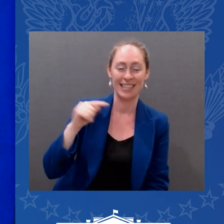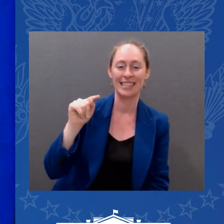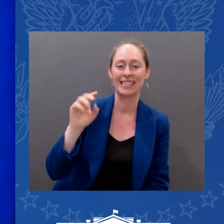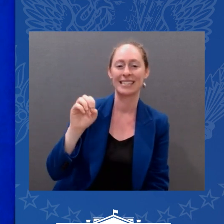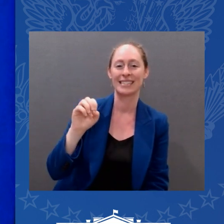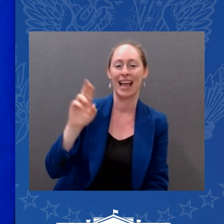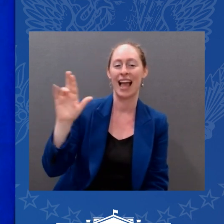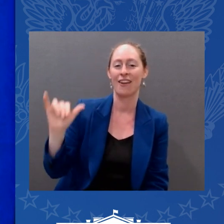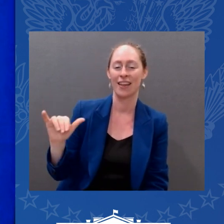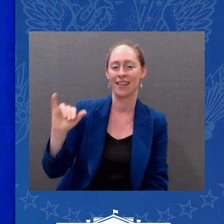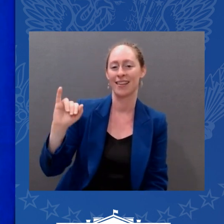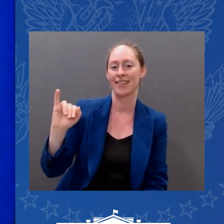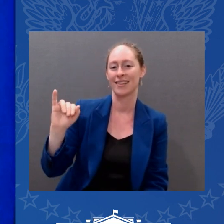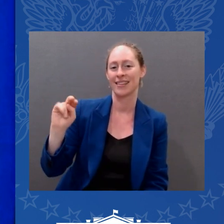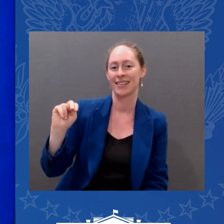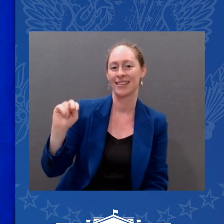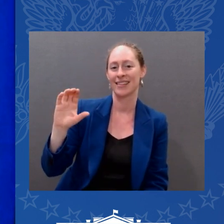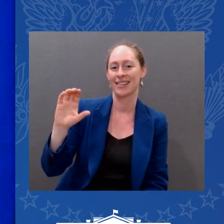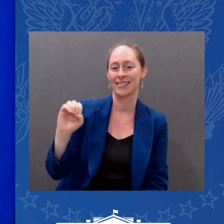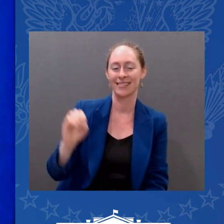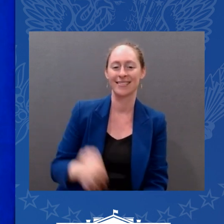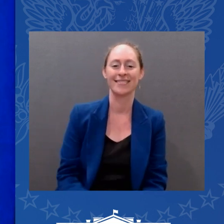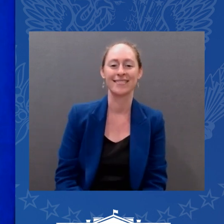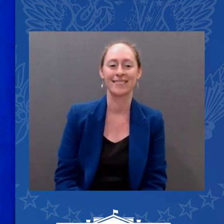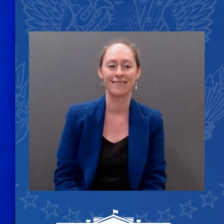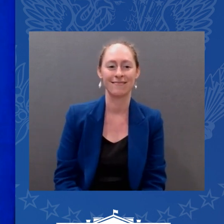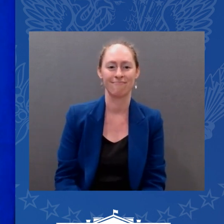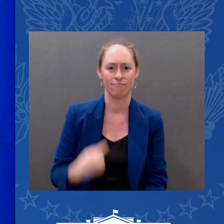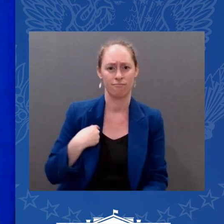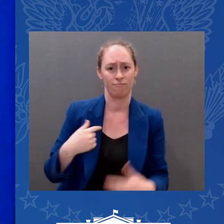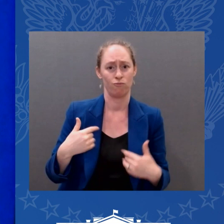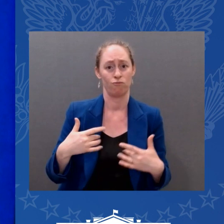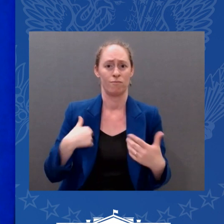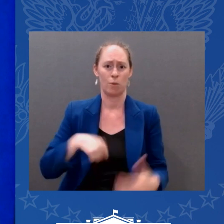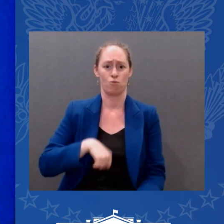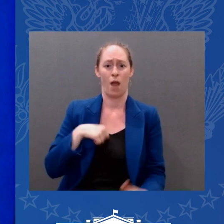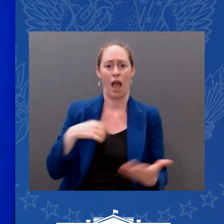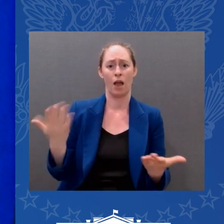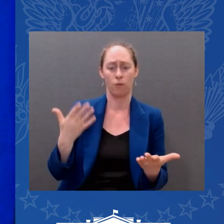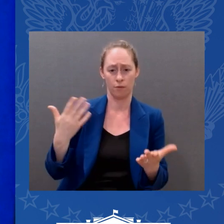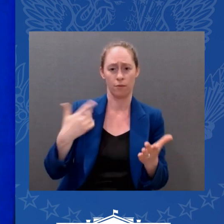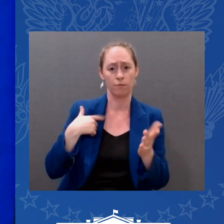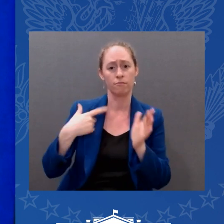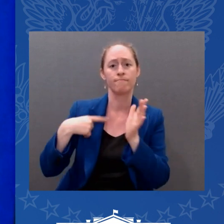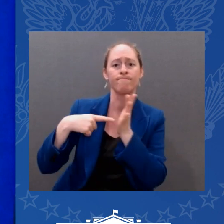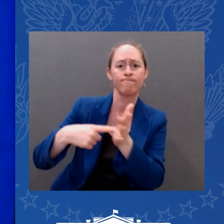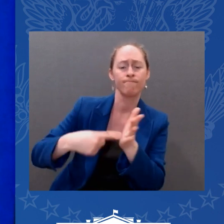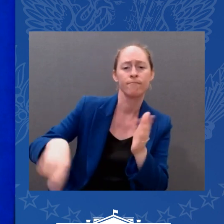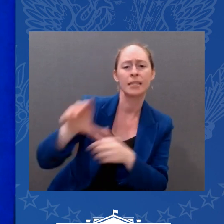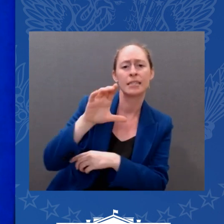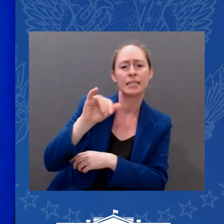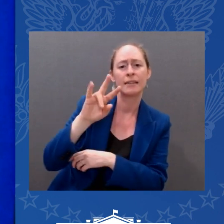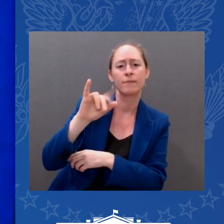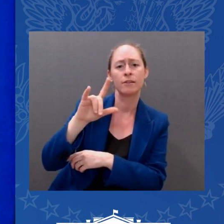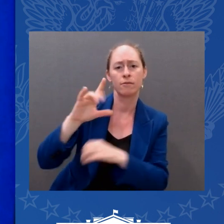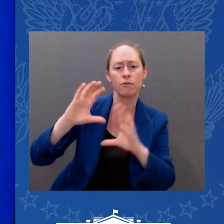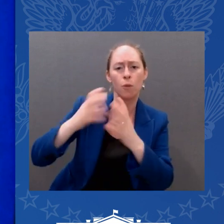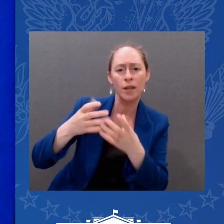here representing civil society organizations from across the Americas and Trinidad and Tobago.